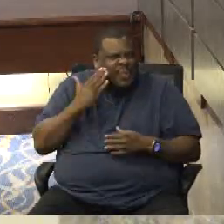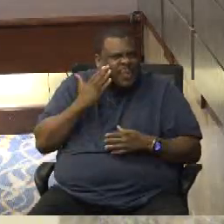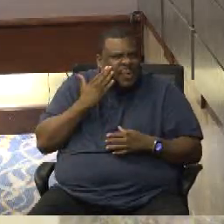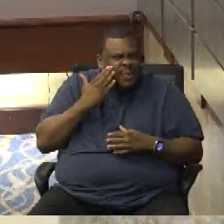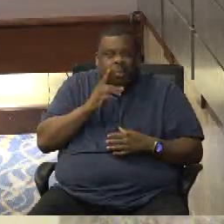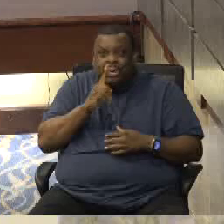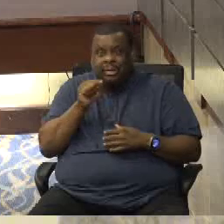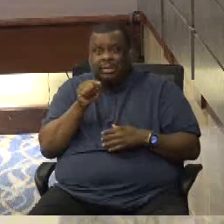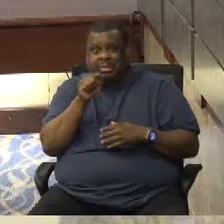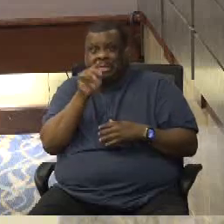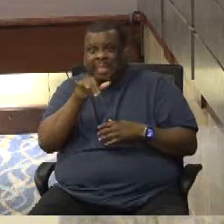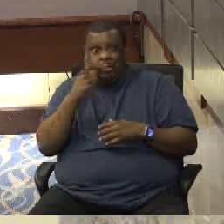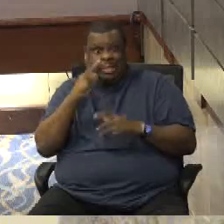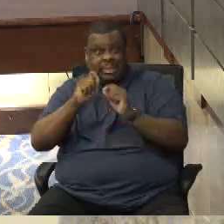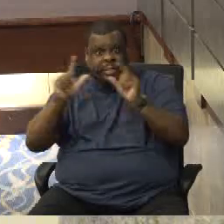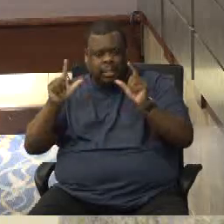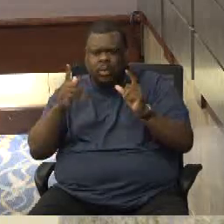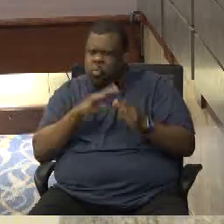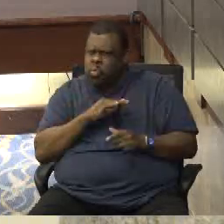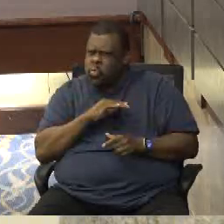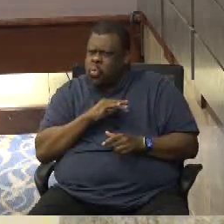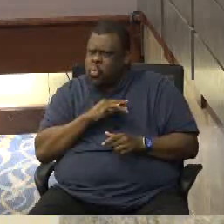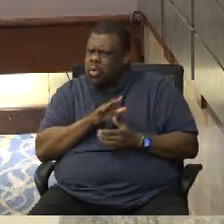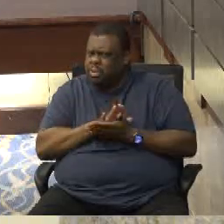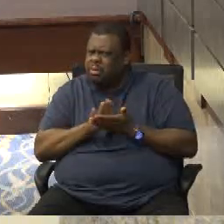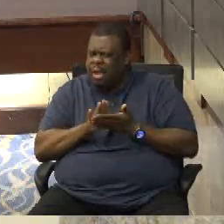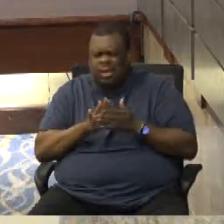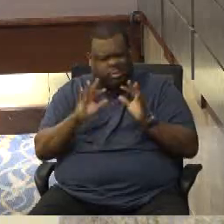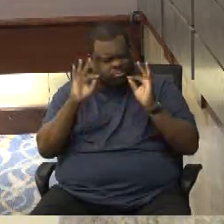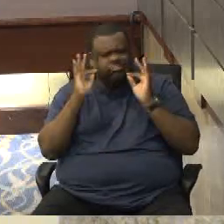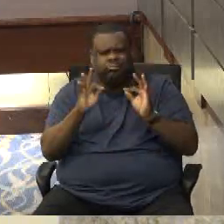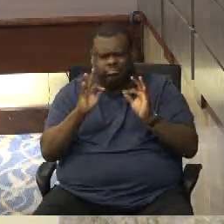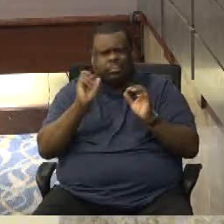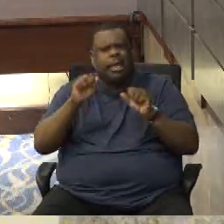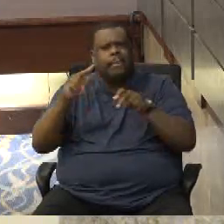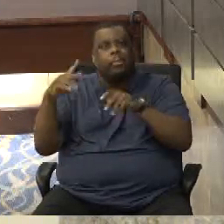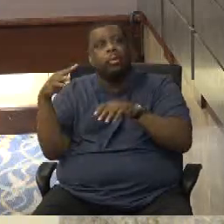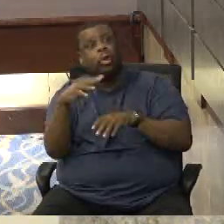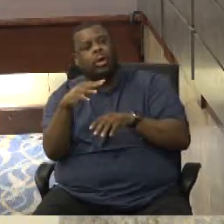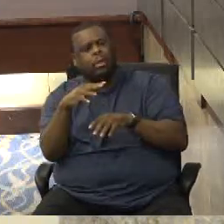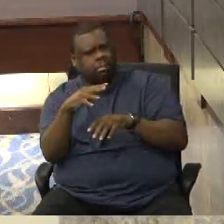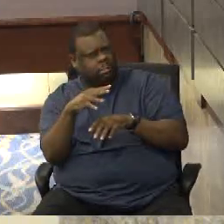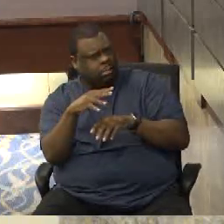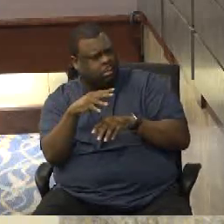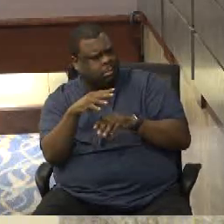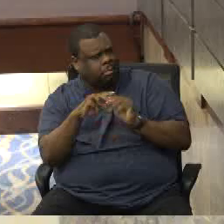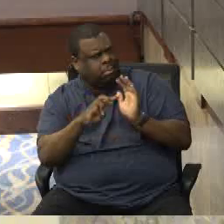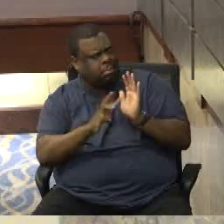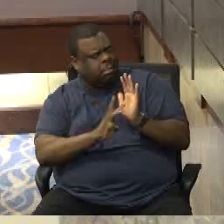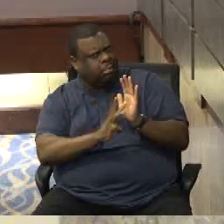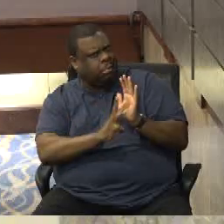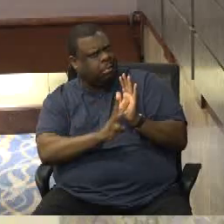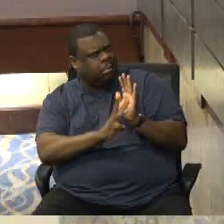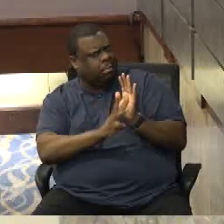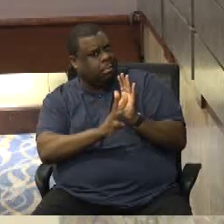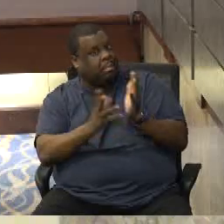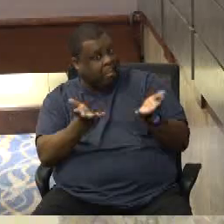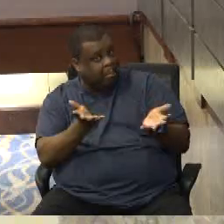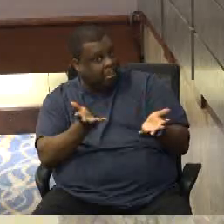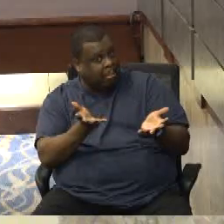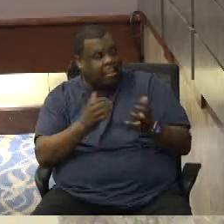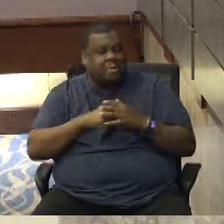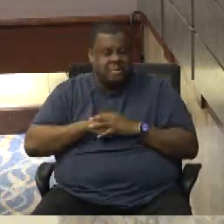this one definitely resonates with me. I think it's a city to believe in, fantastic. Because there's so much uniqueness to the city and our